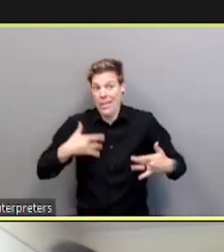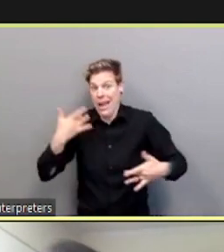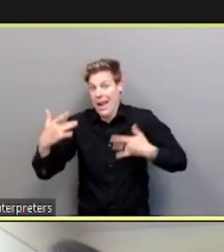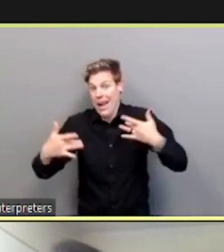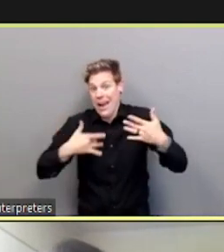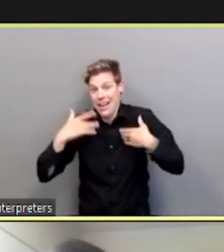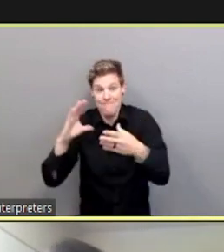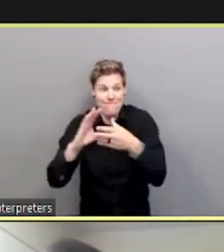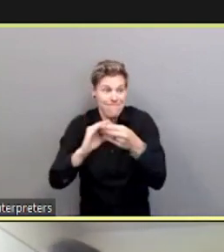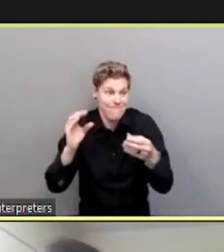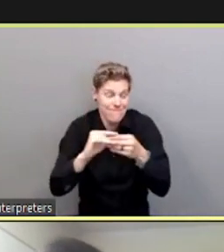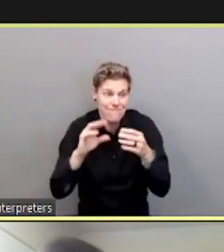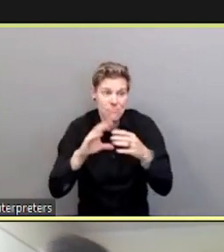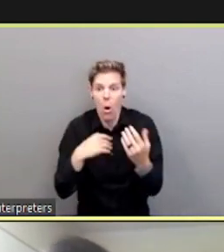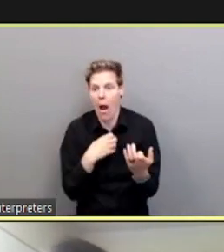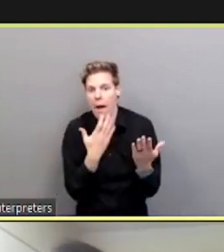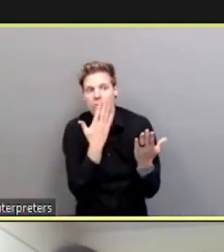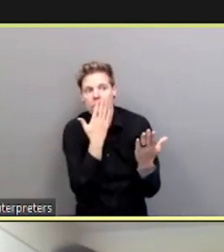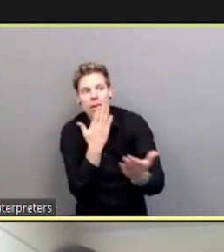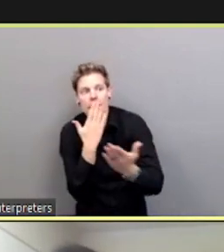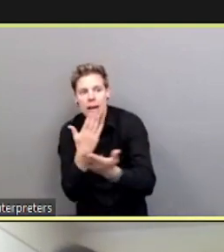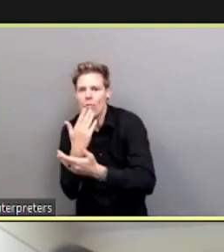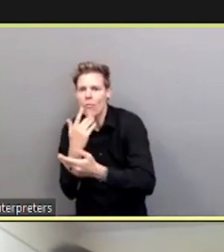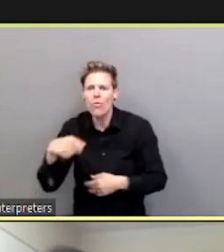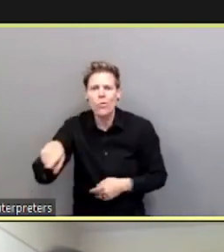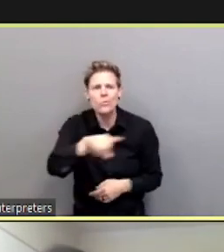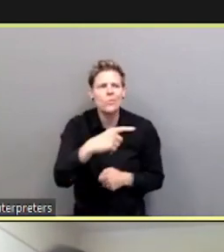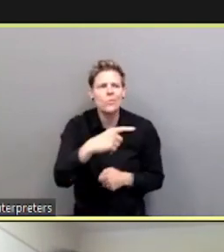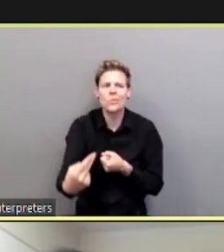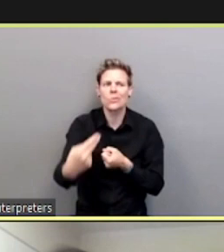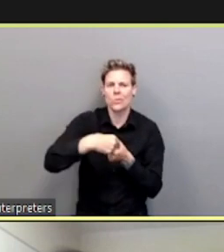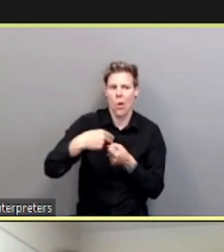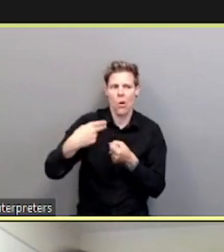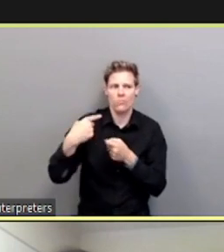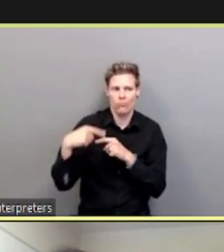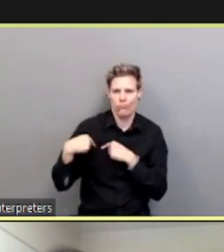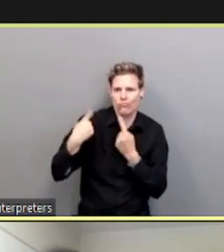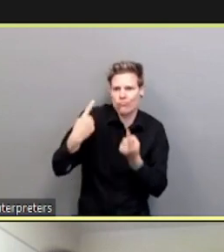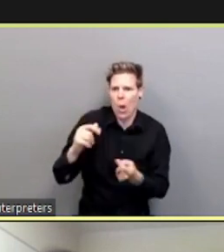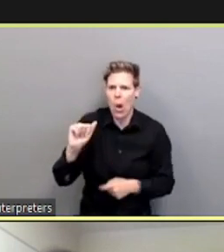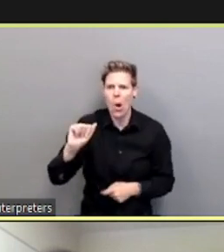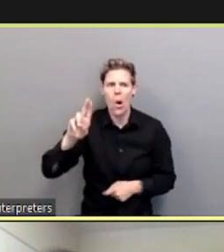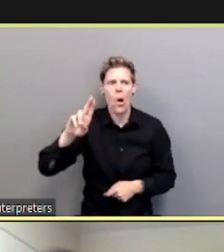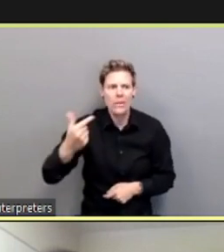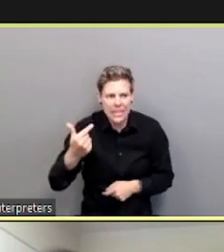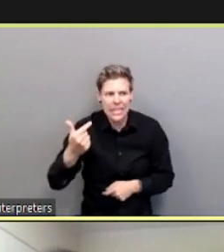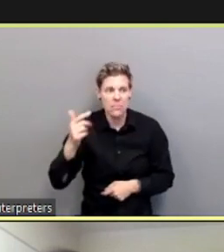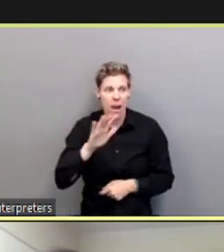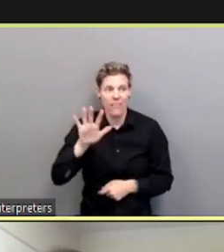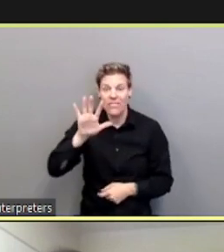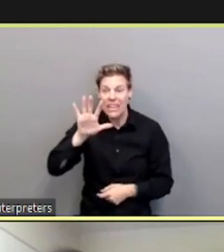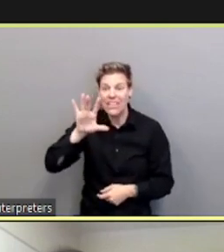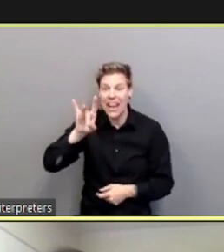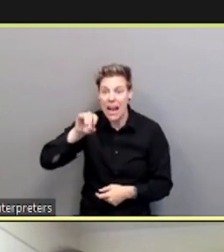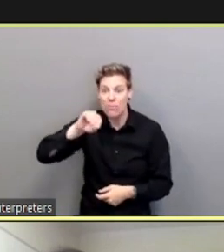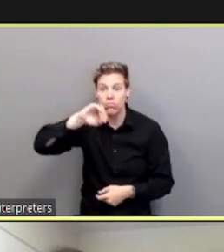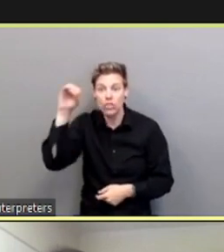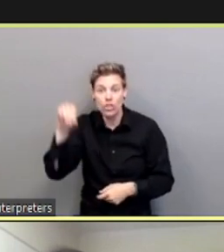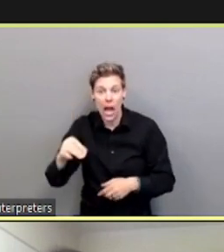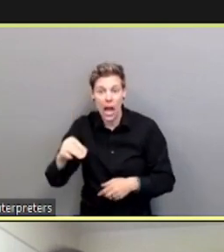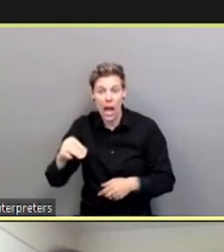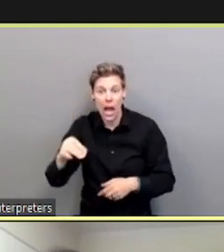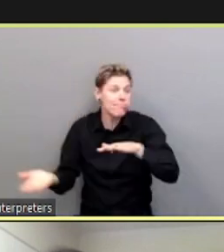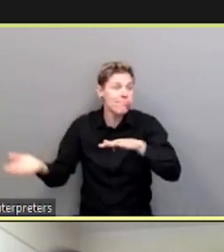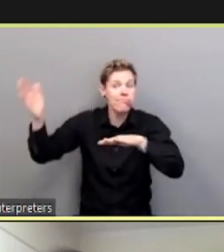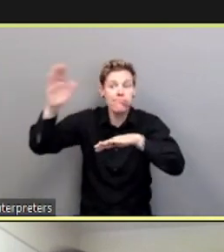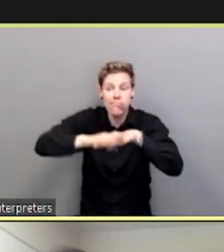to everybody who participated in August. We had a 58% increase in vaccine administration. That's